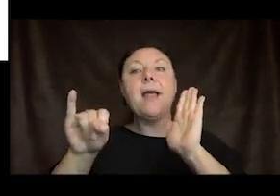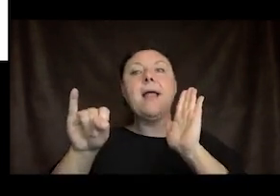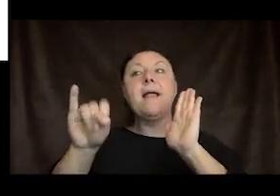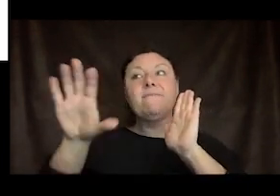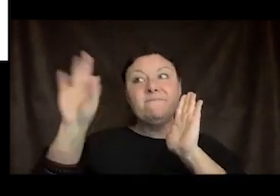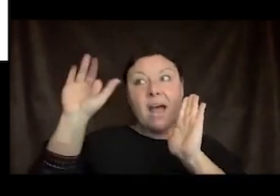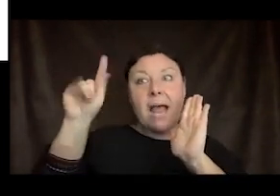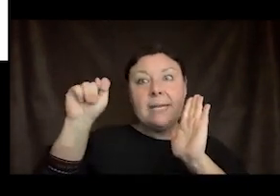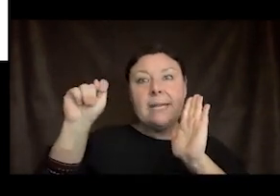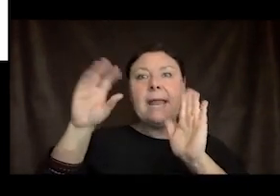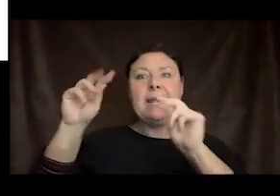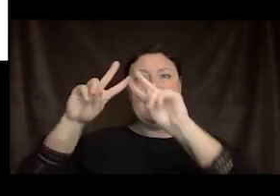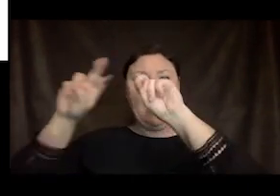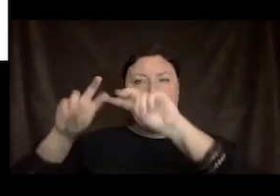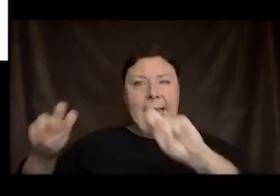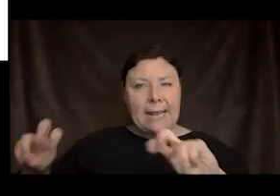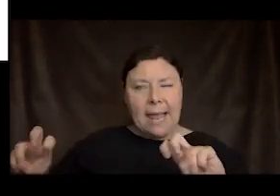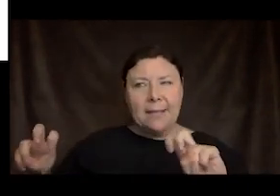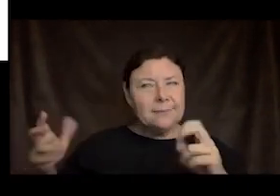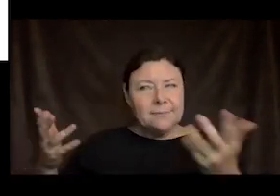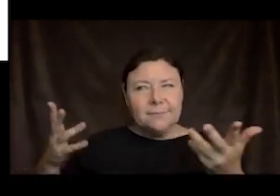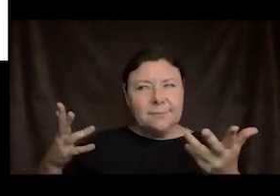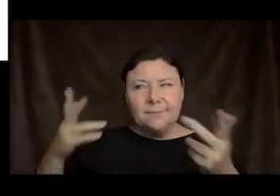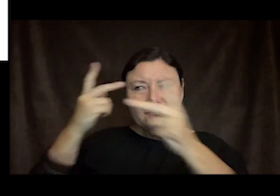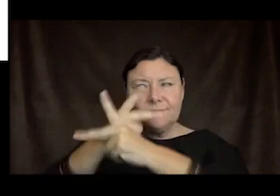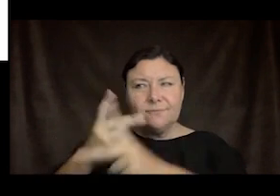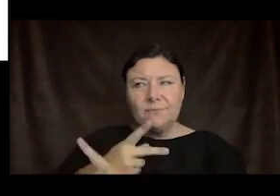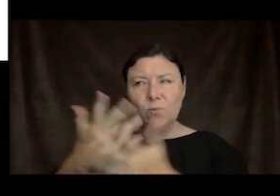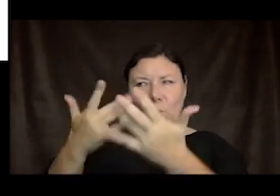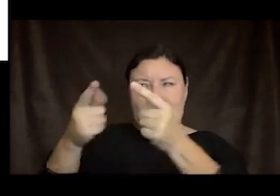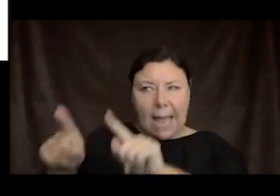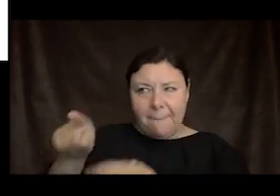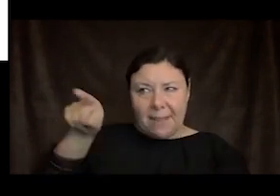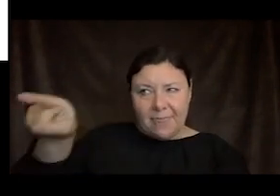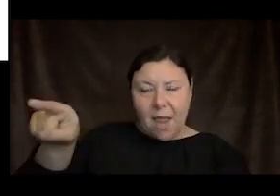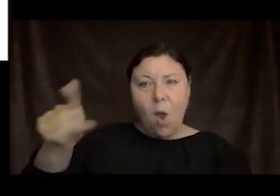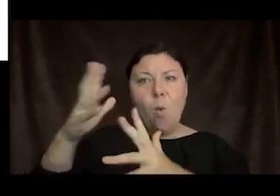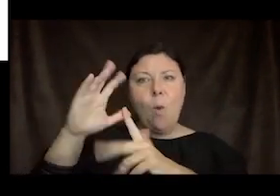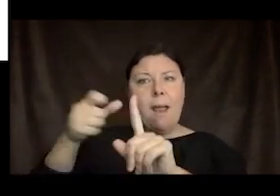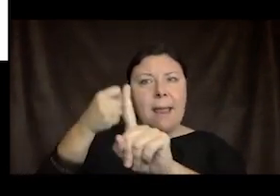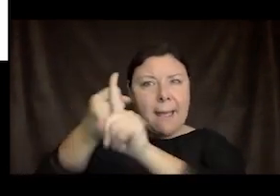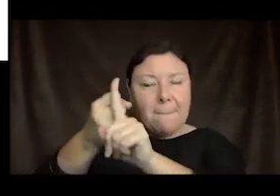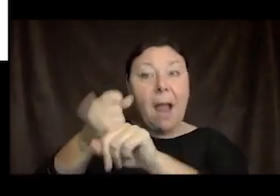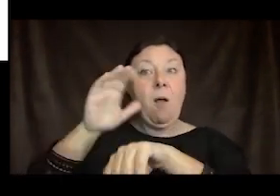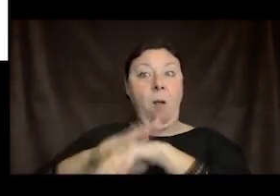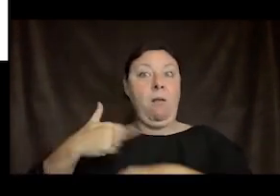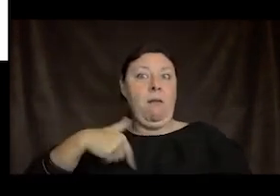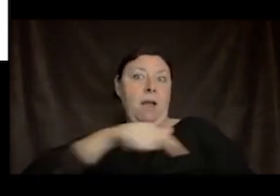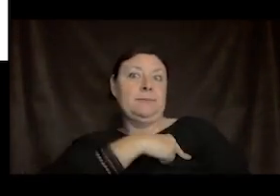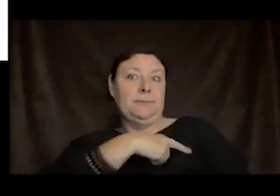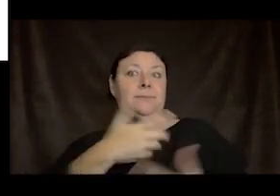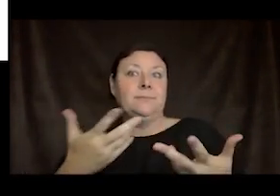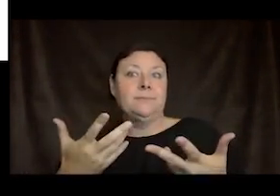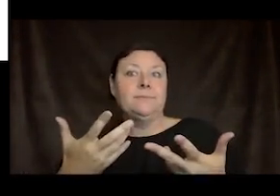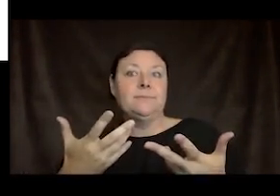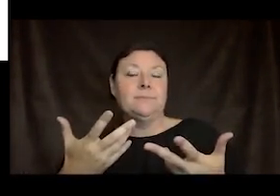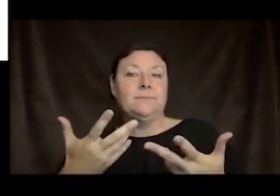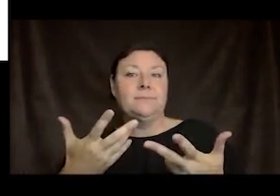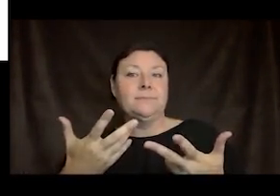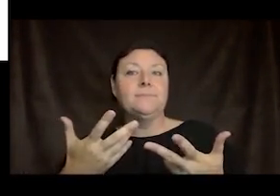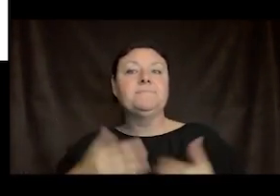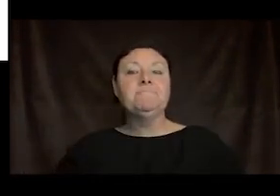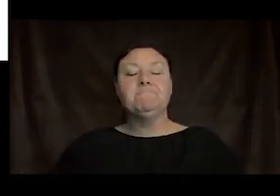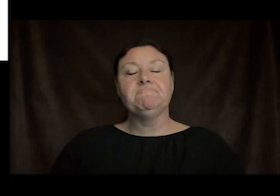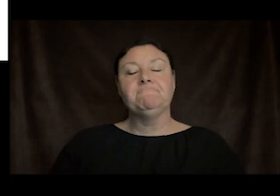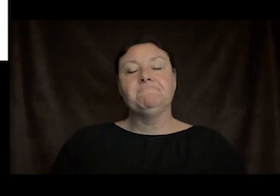then analyze it to figure out what's happening and what impact it's having not only on your life, but